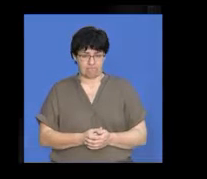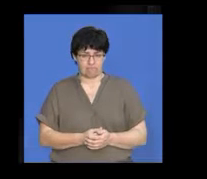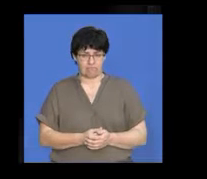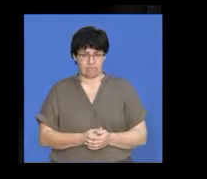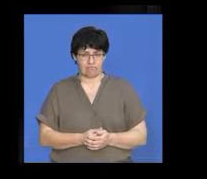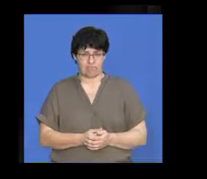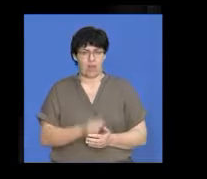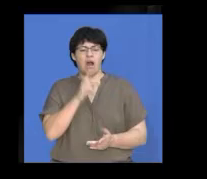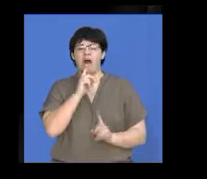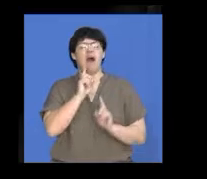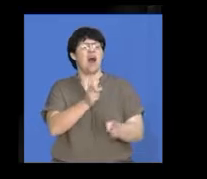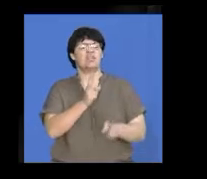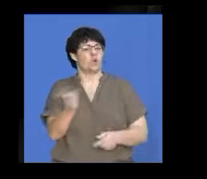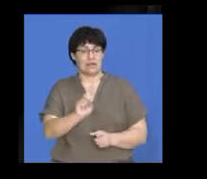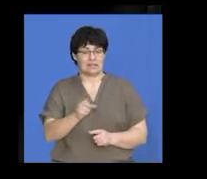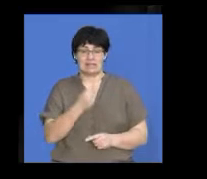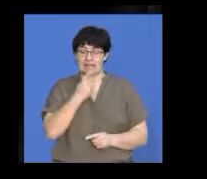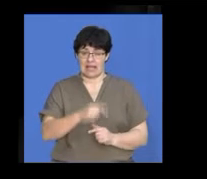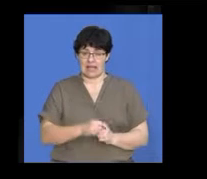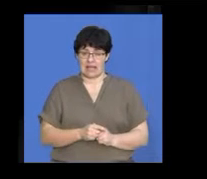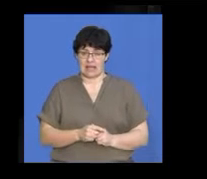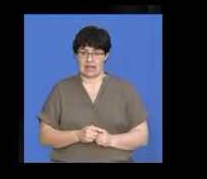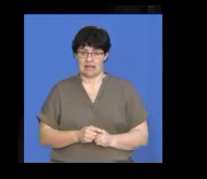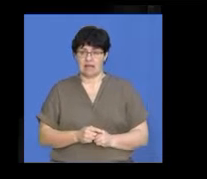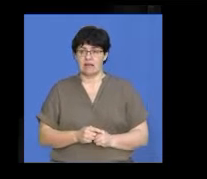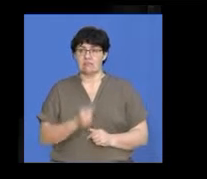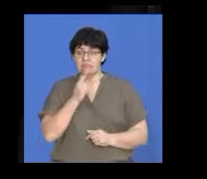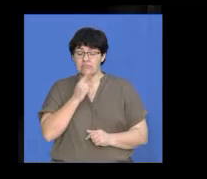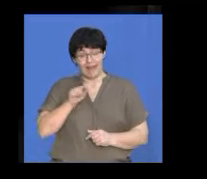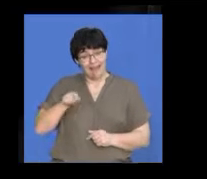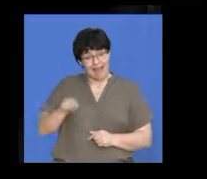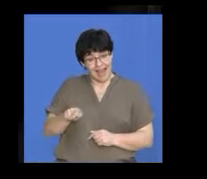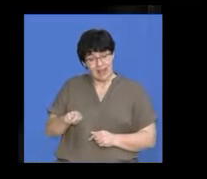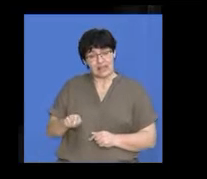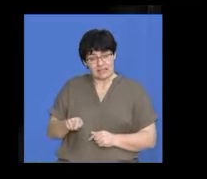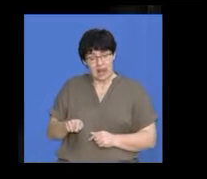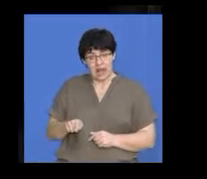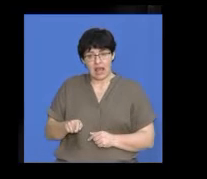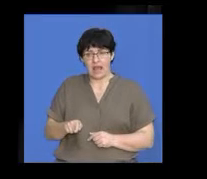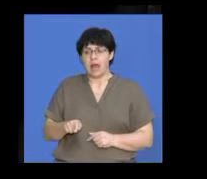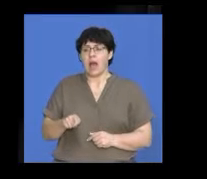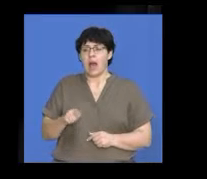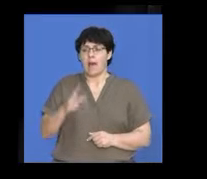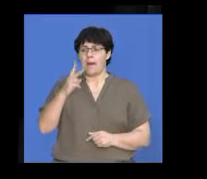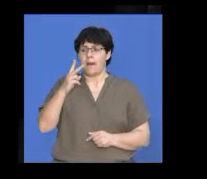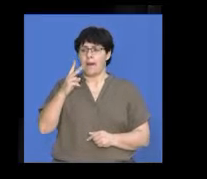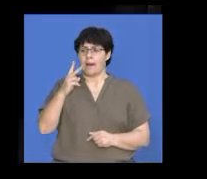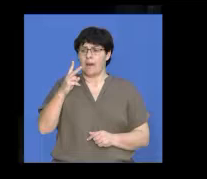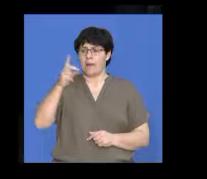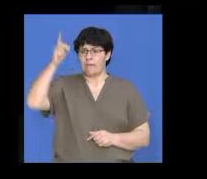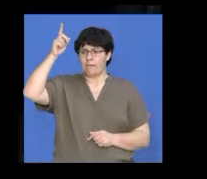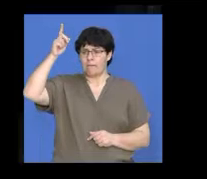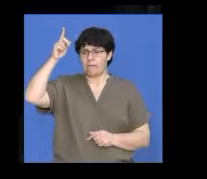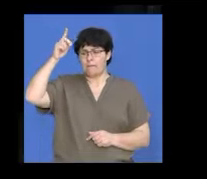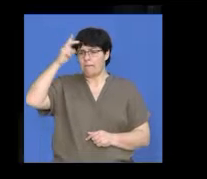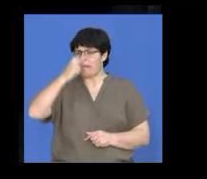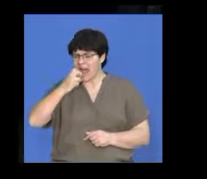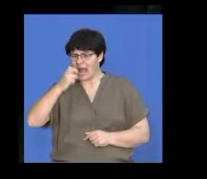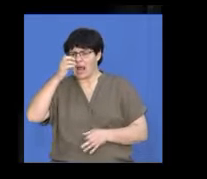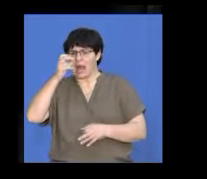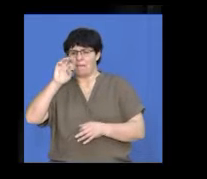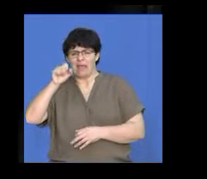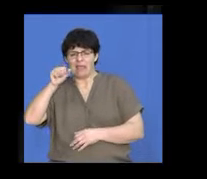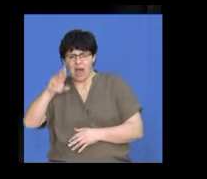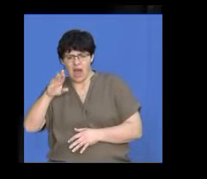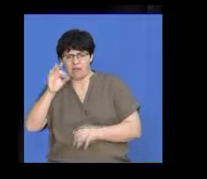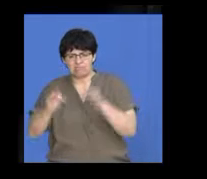the possible answer here, it says source A states that the Black Panther Party started a program of serving black children